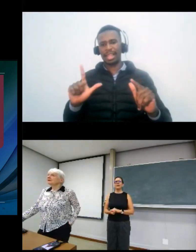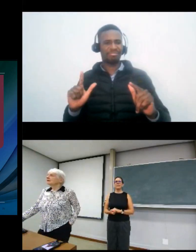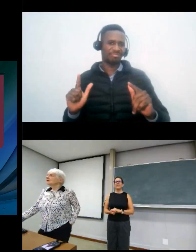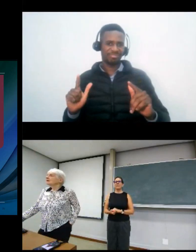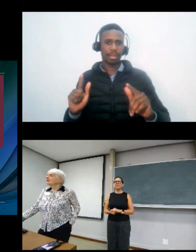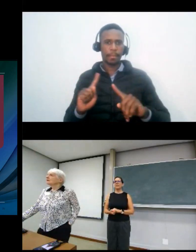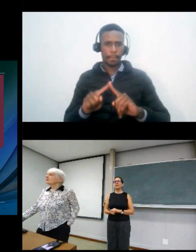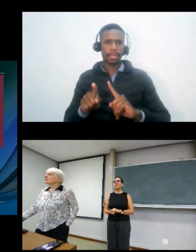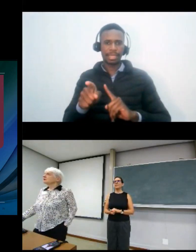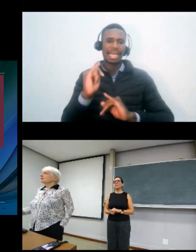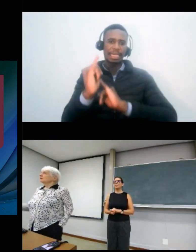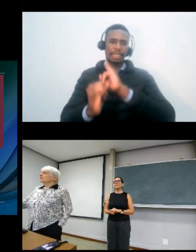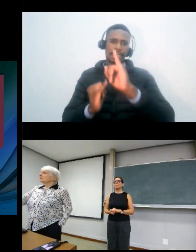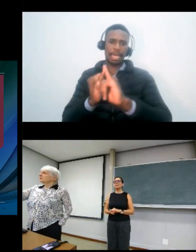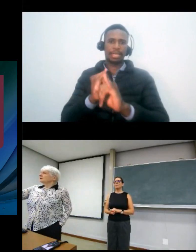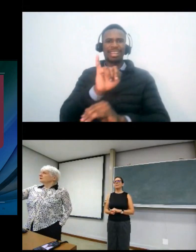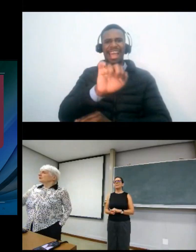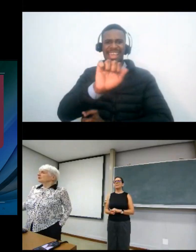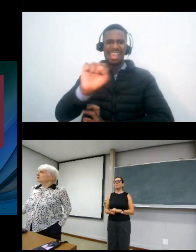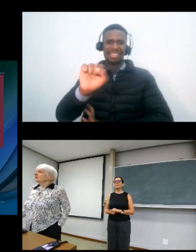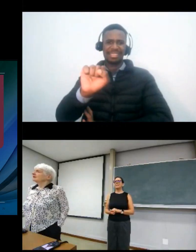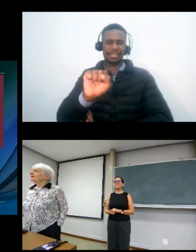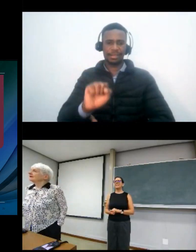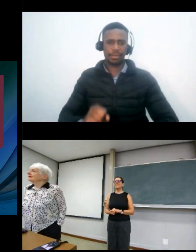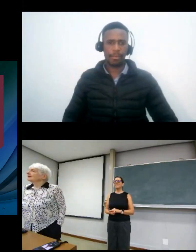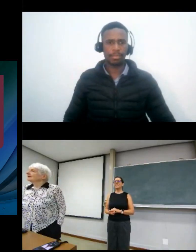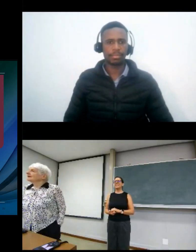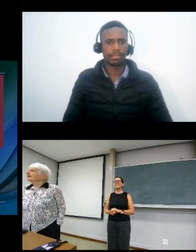There was Robin, you